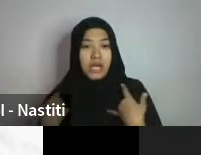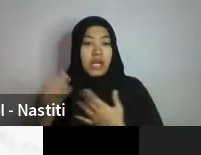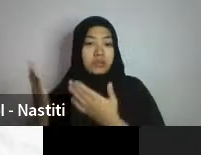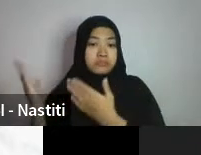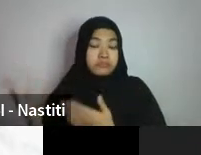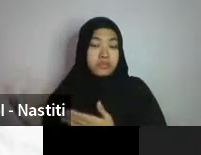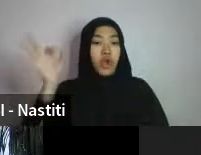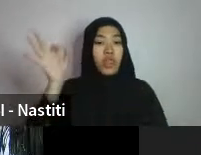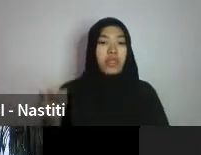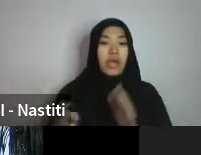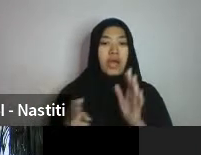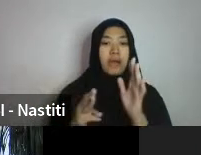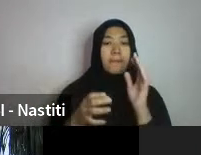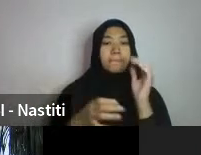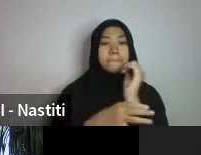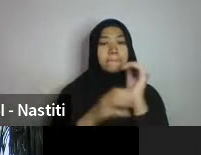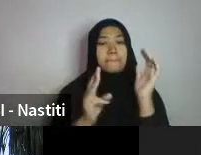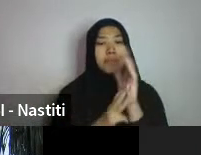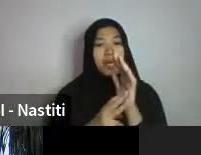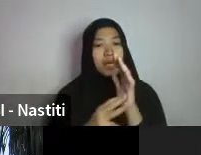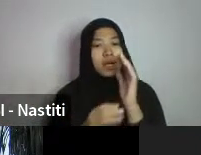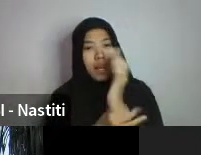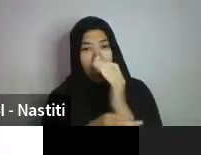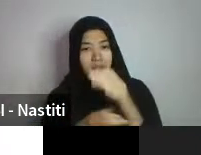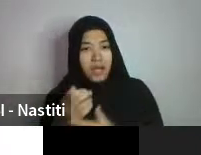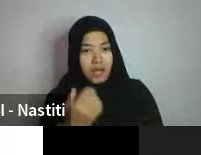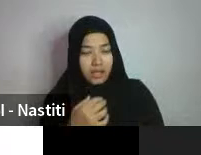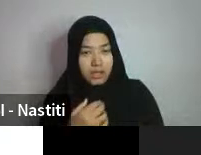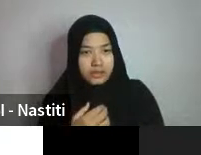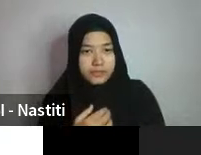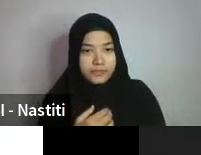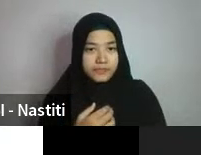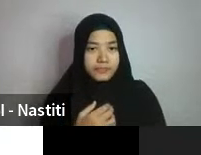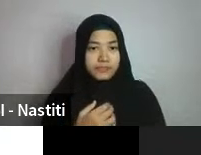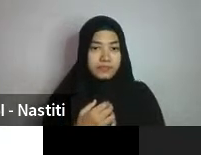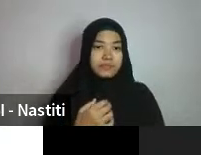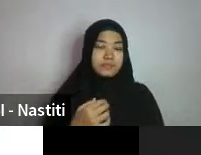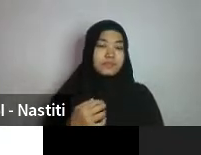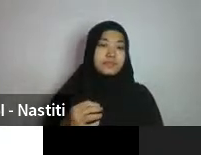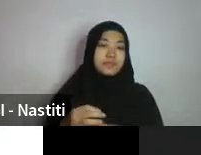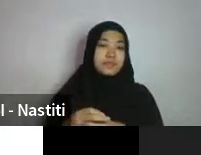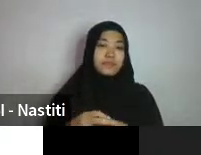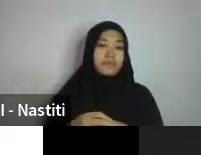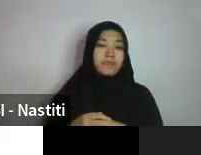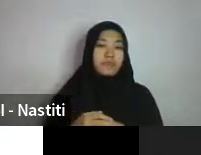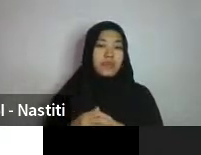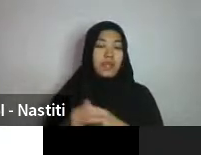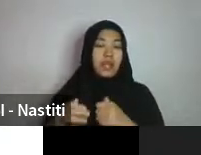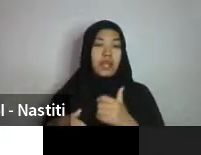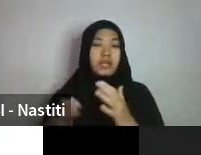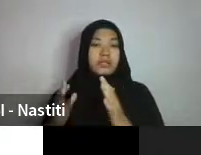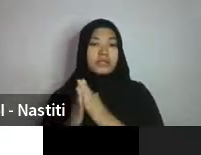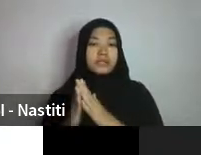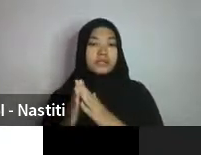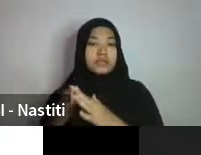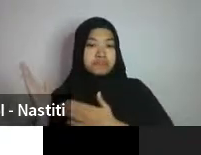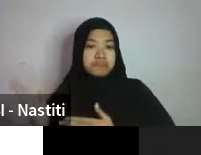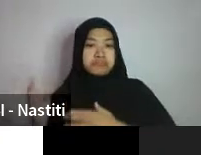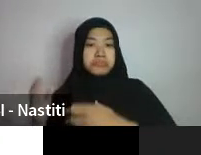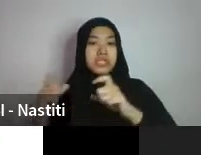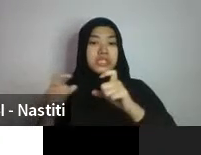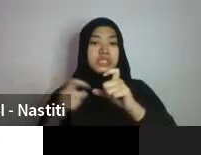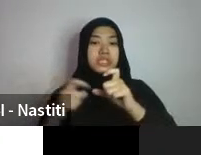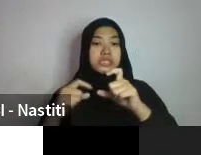also is the same very building, still stands there. And in Sabang, Pulau, that building is no longer